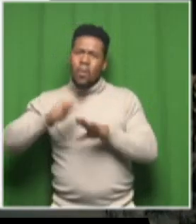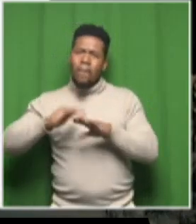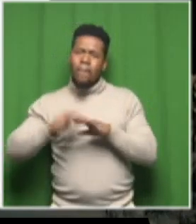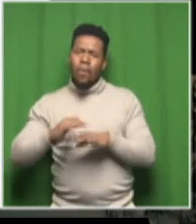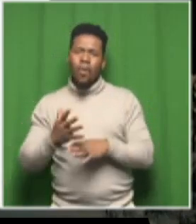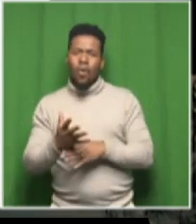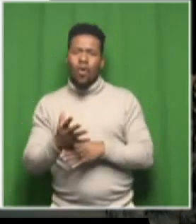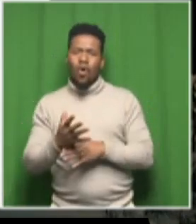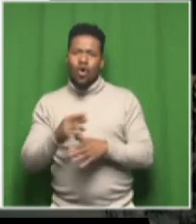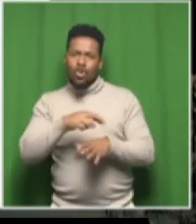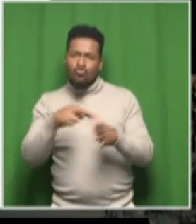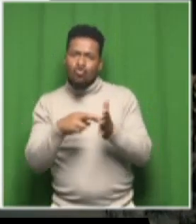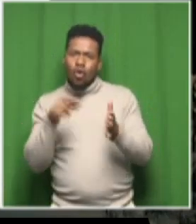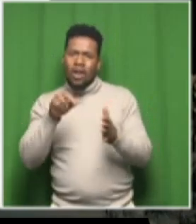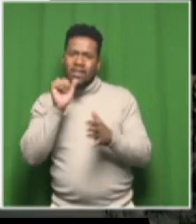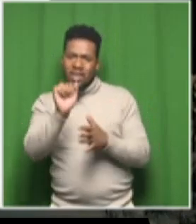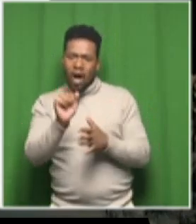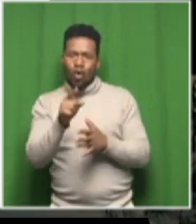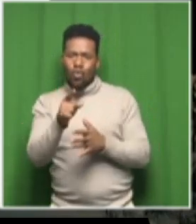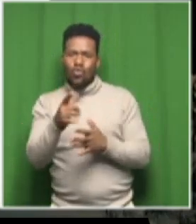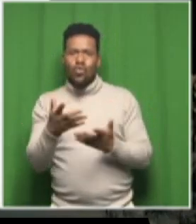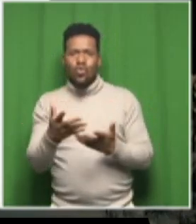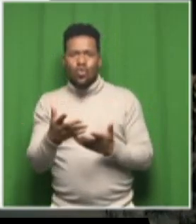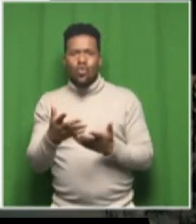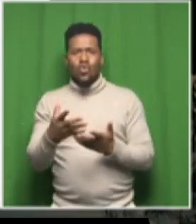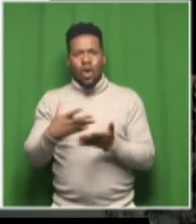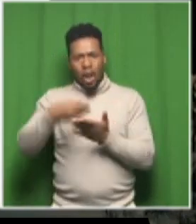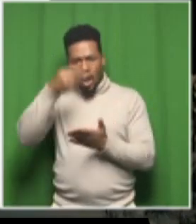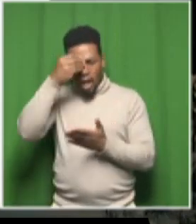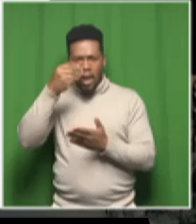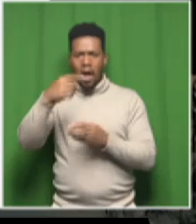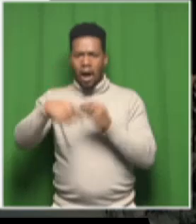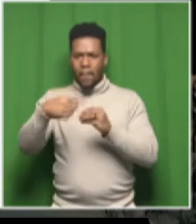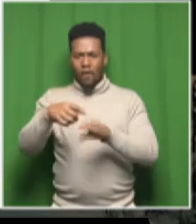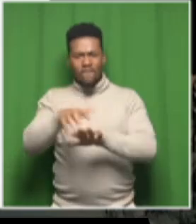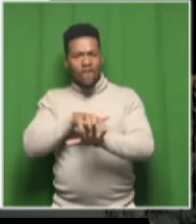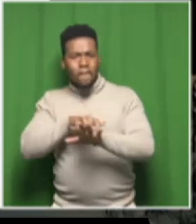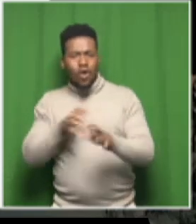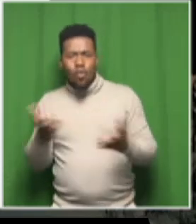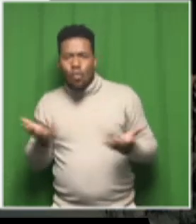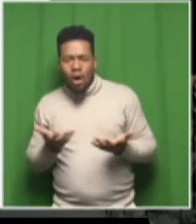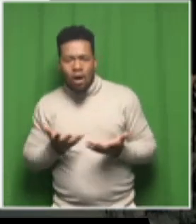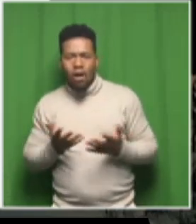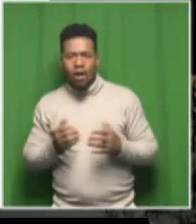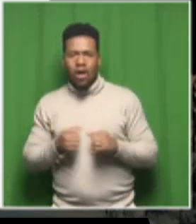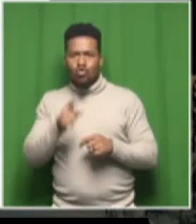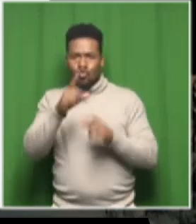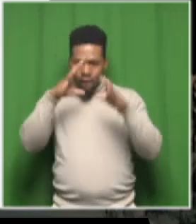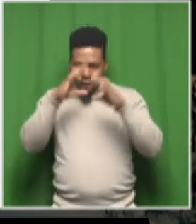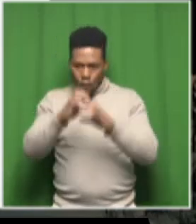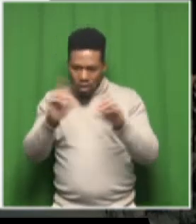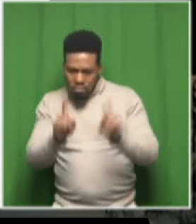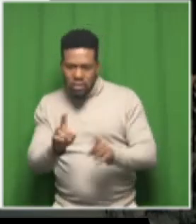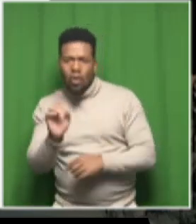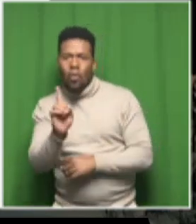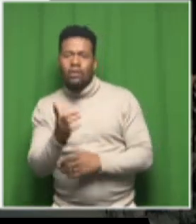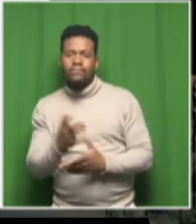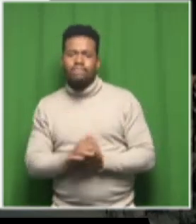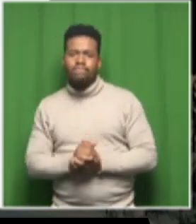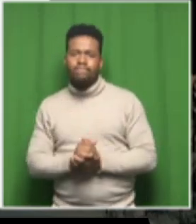role in the value chain, how you came to learn about farming, and really what your speciality is as well.